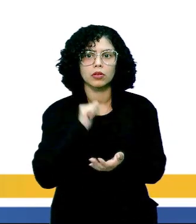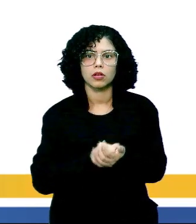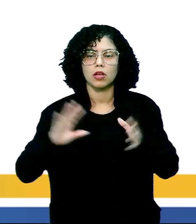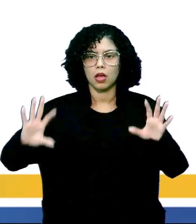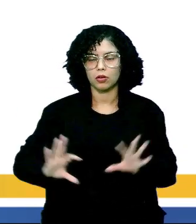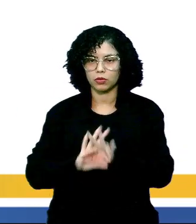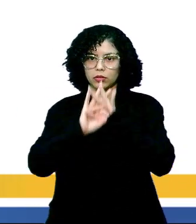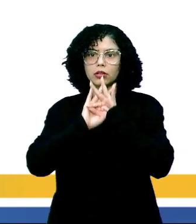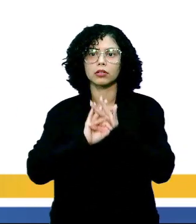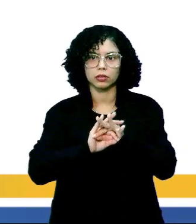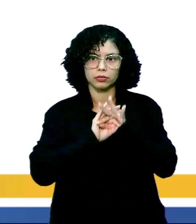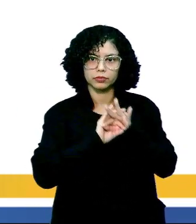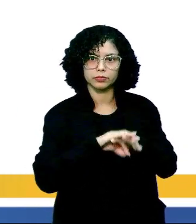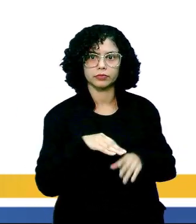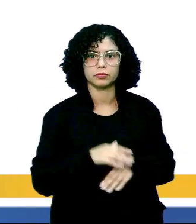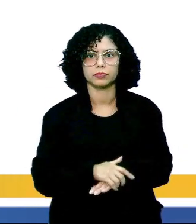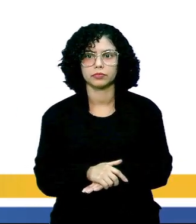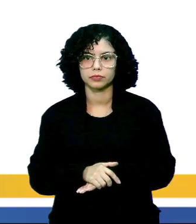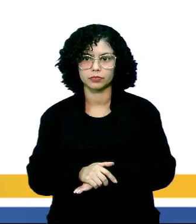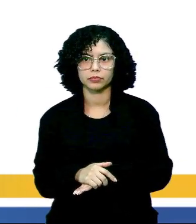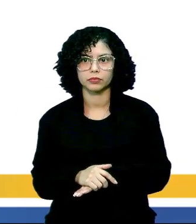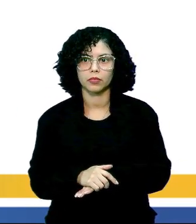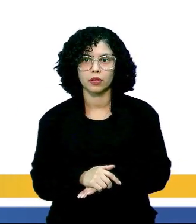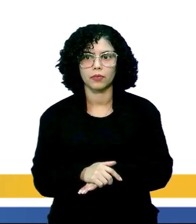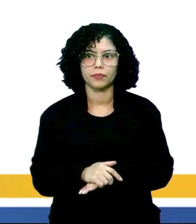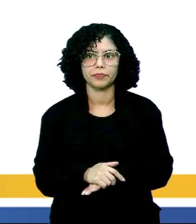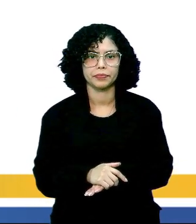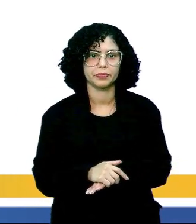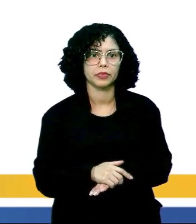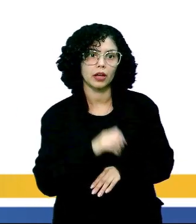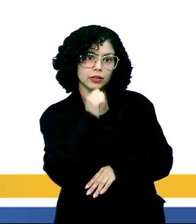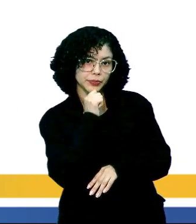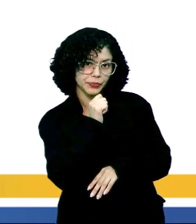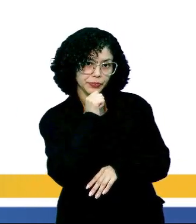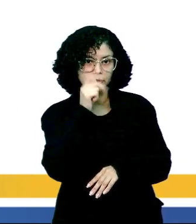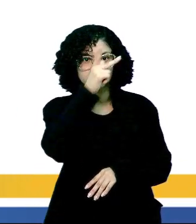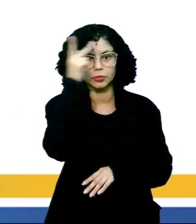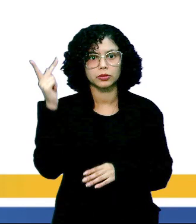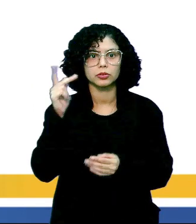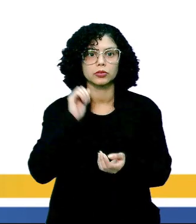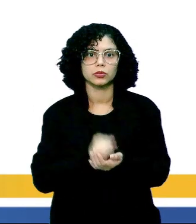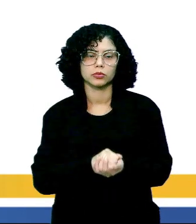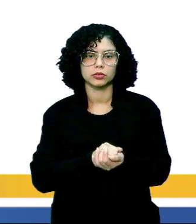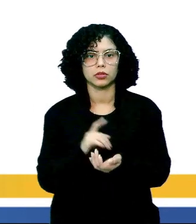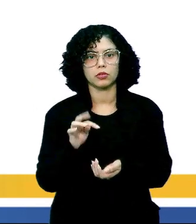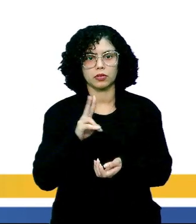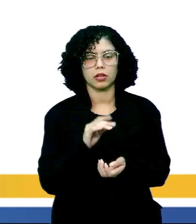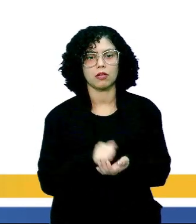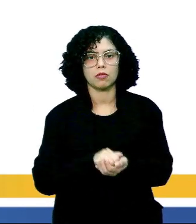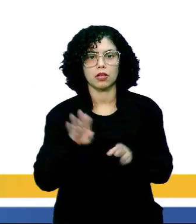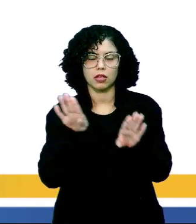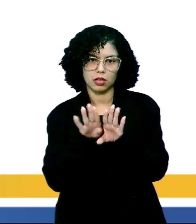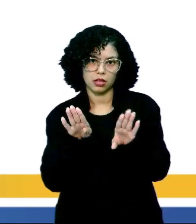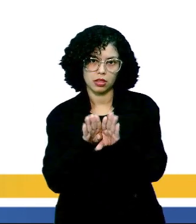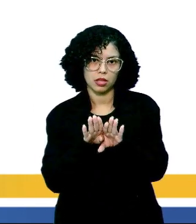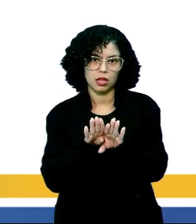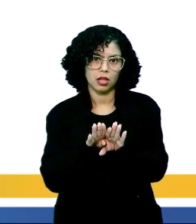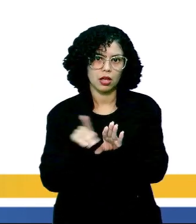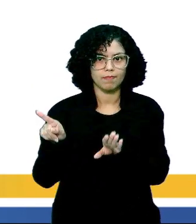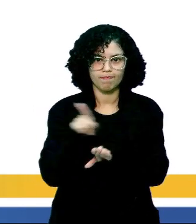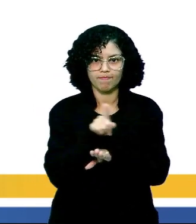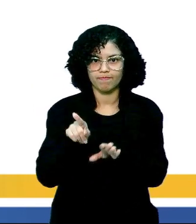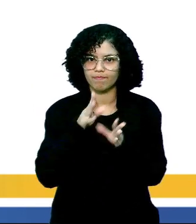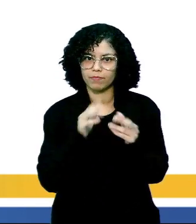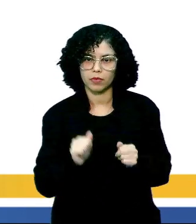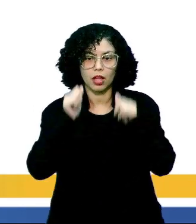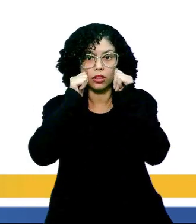movie theaters and concert halls. They complain about people driving too slow and not